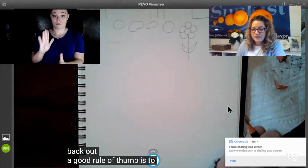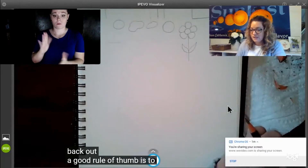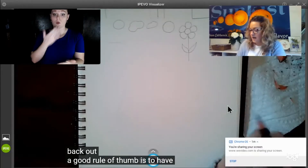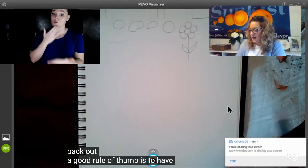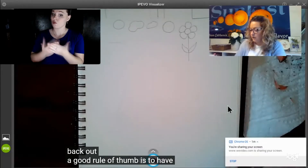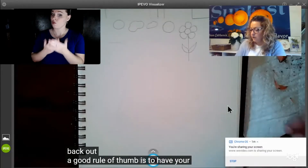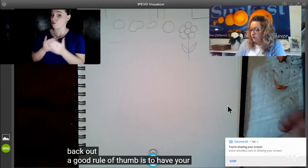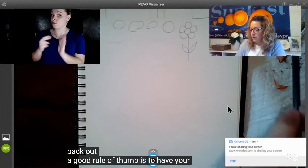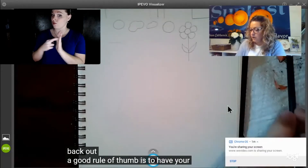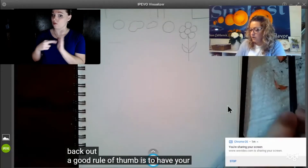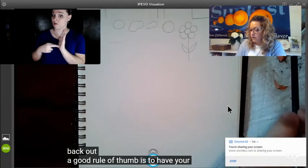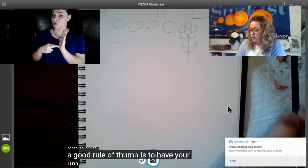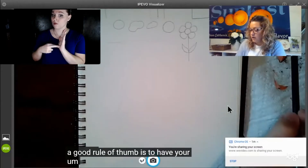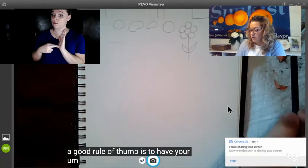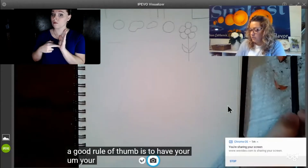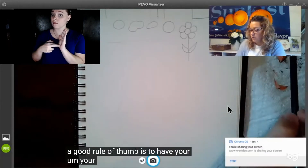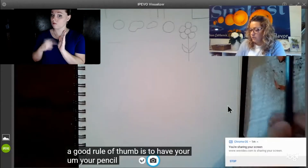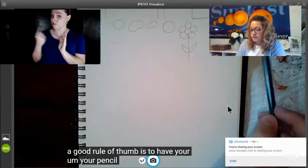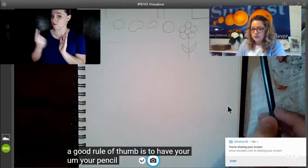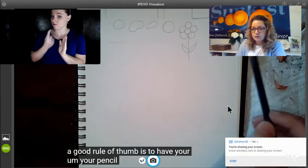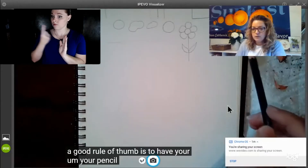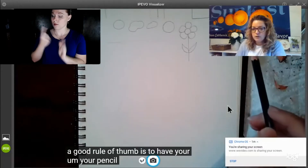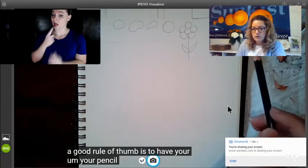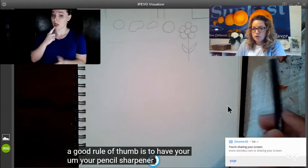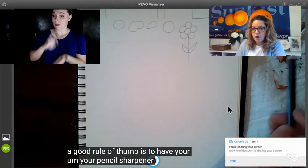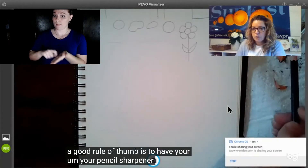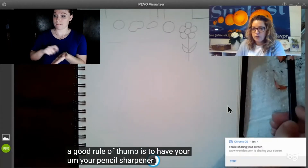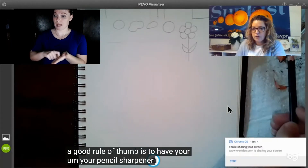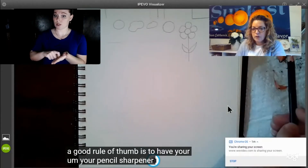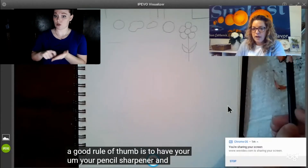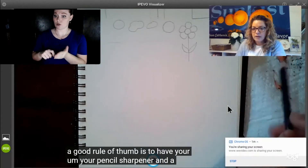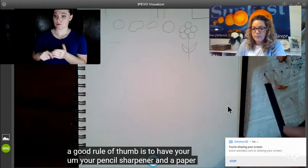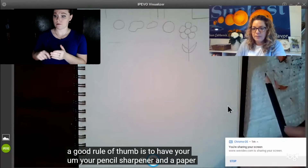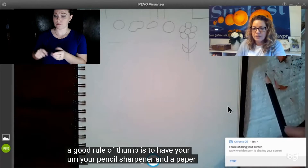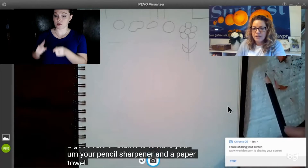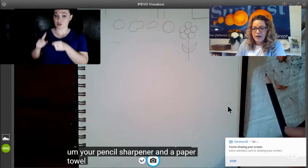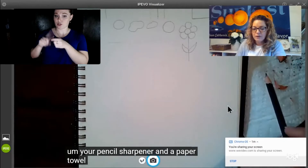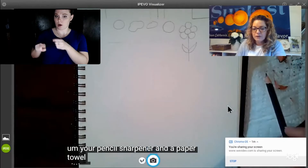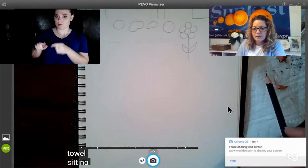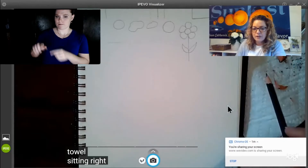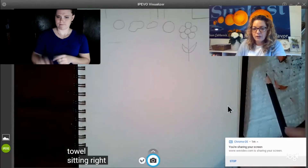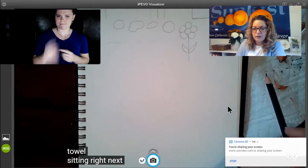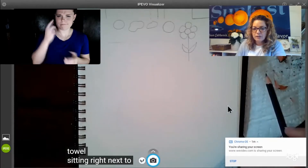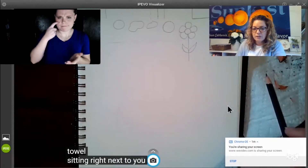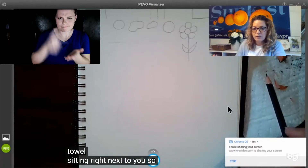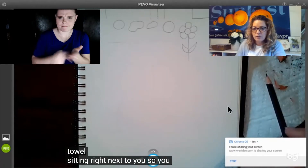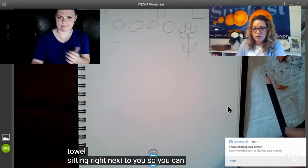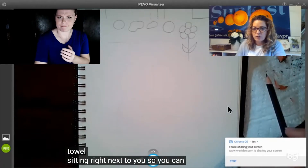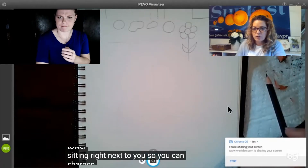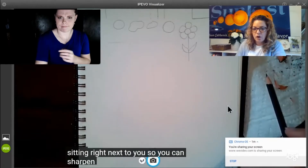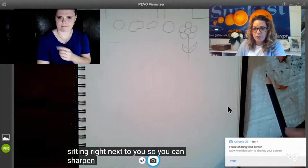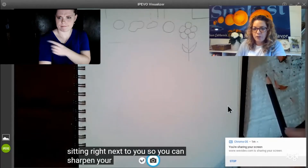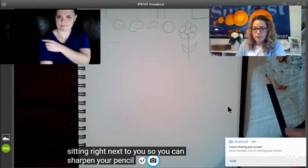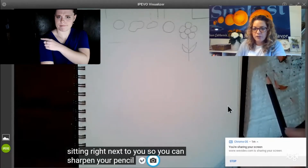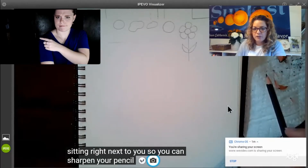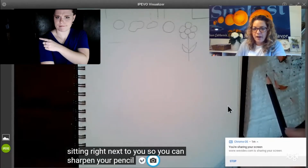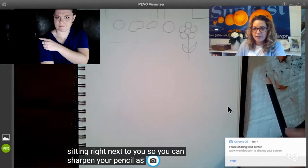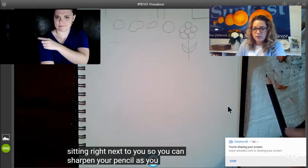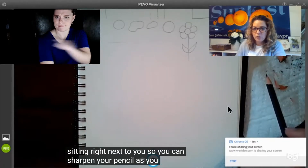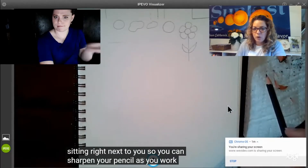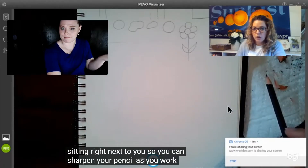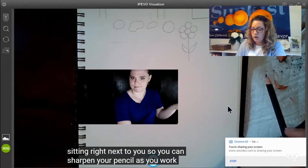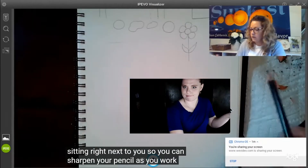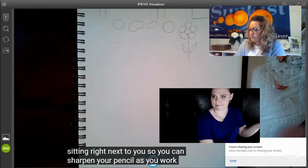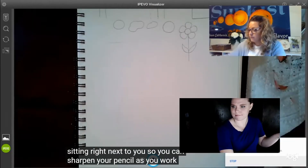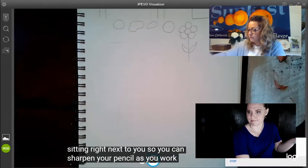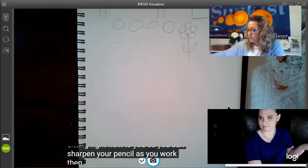thumb is to have your pencil sharpener and a paper towel sitting right next to you so you can sharpen your pencil as